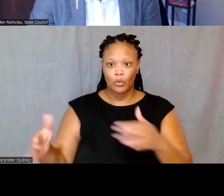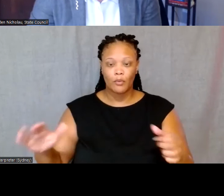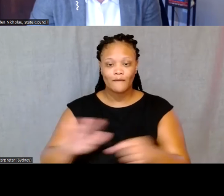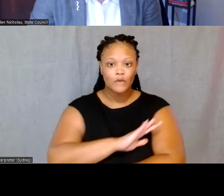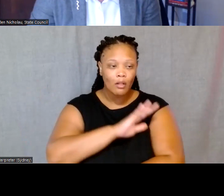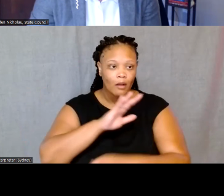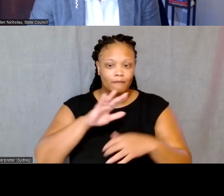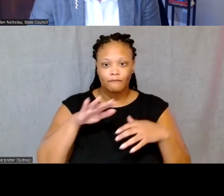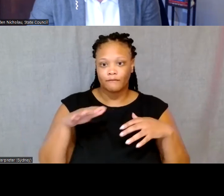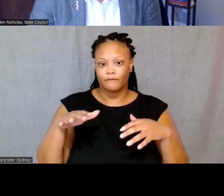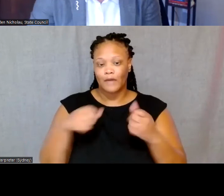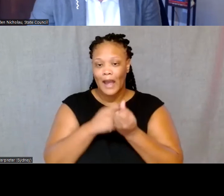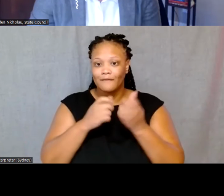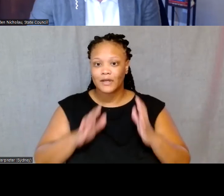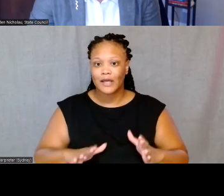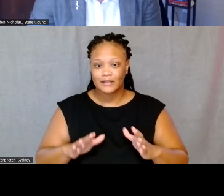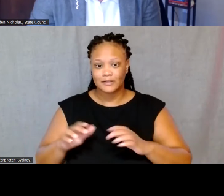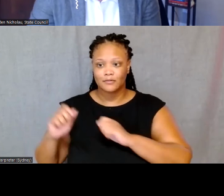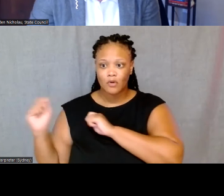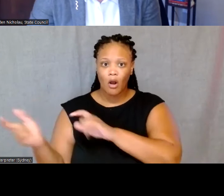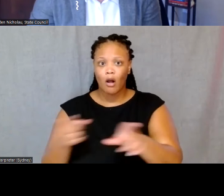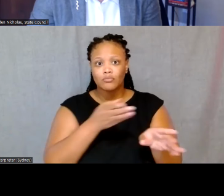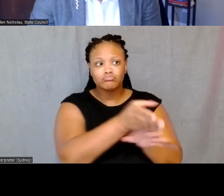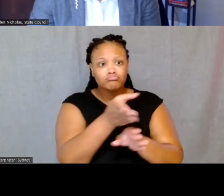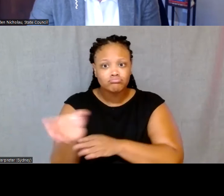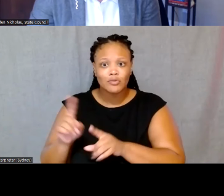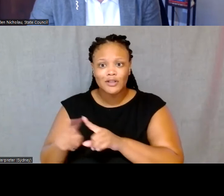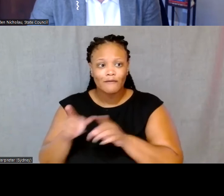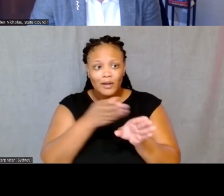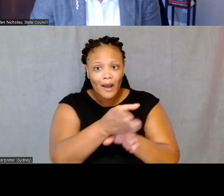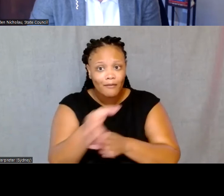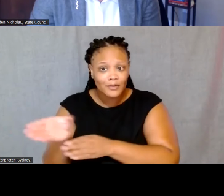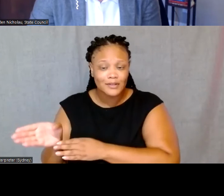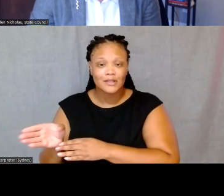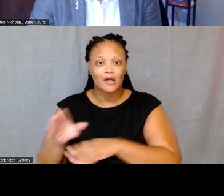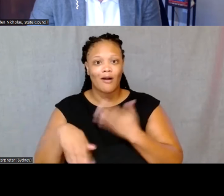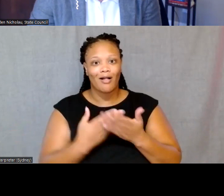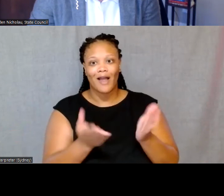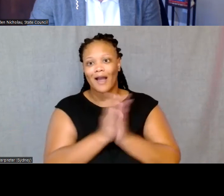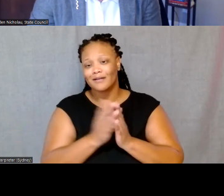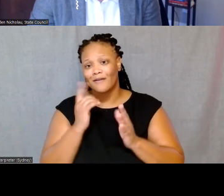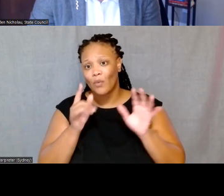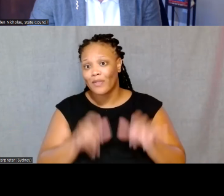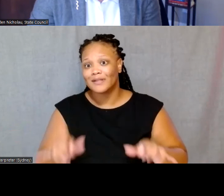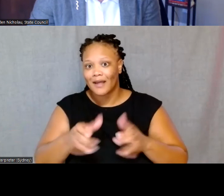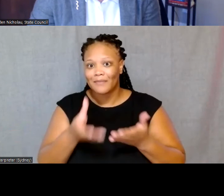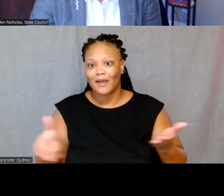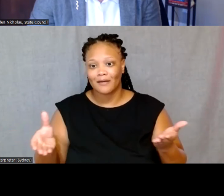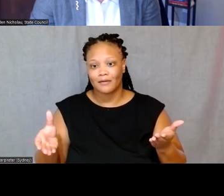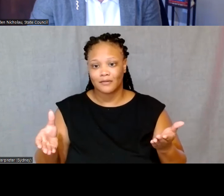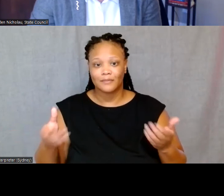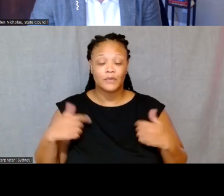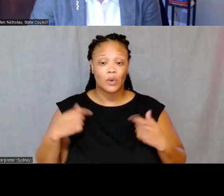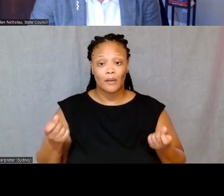the same thing. And just one note, because I understand you were disappointed about AB